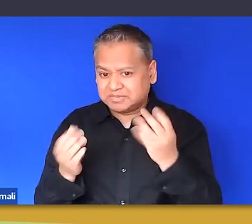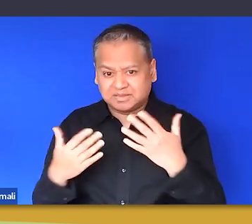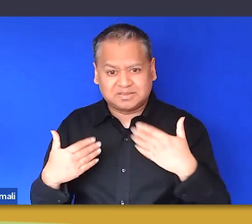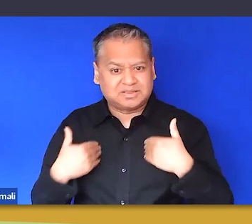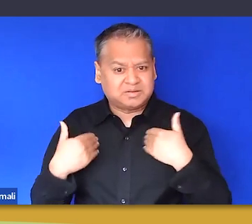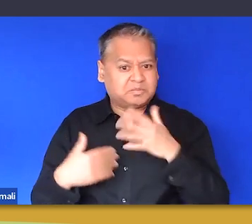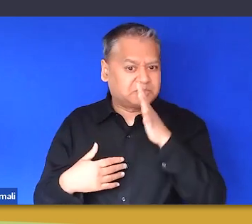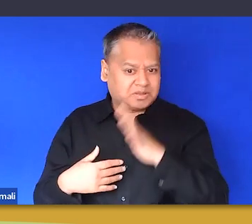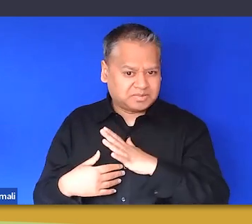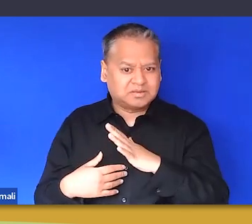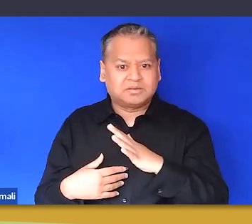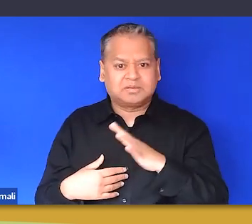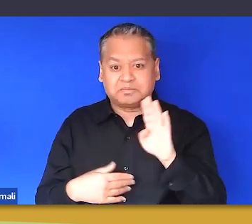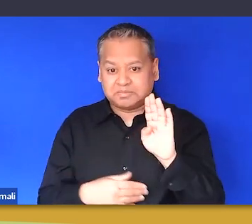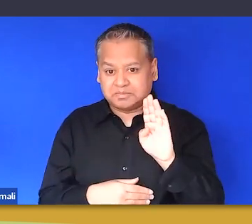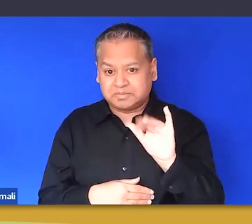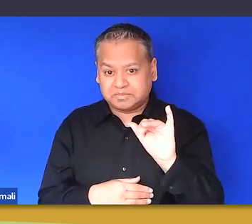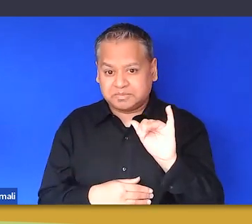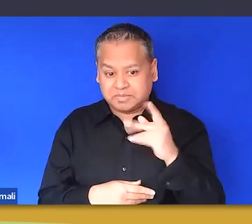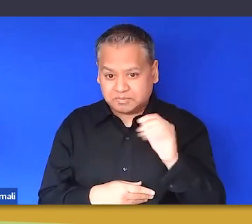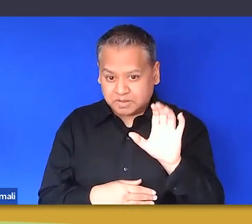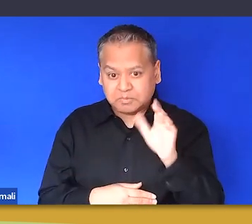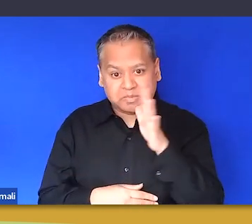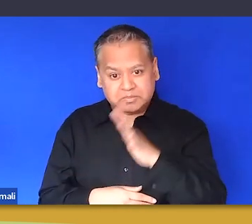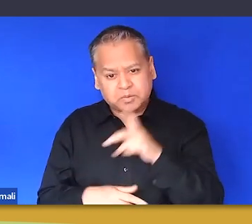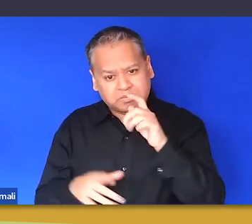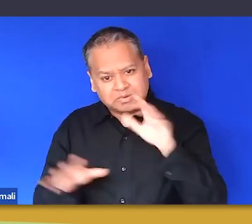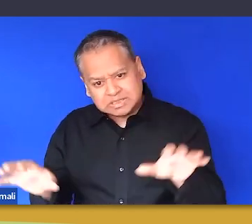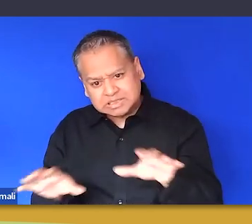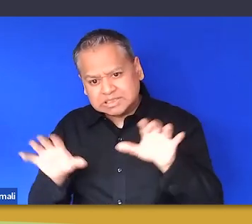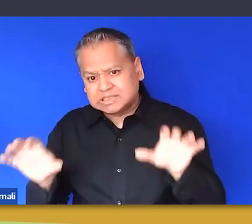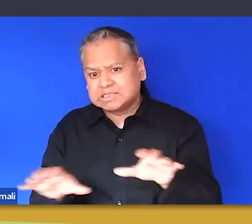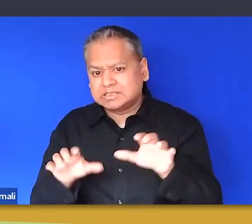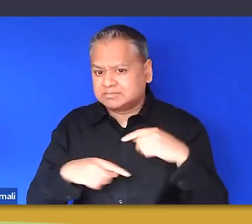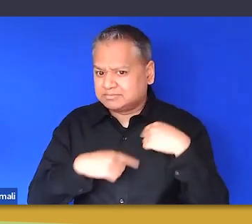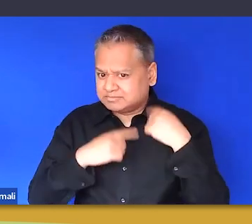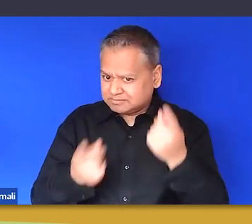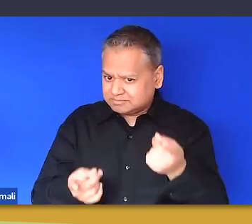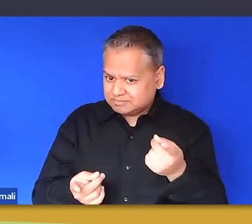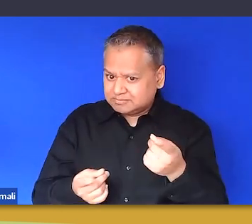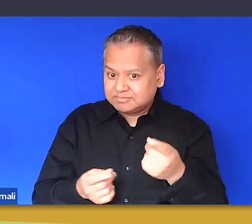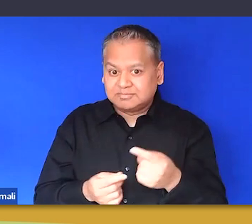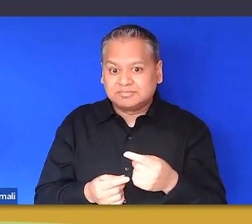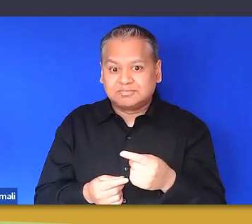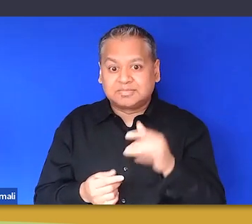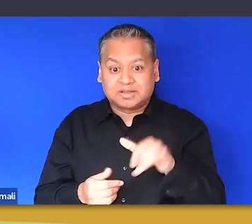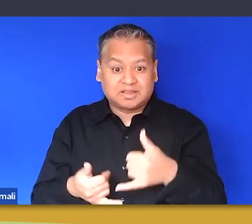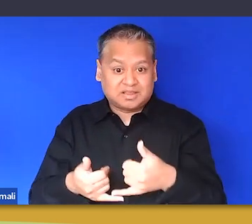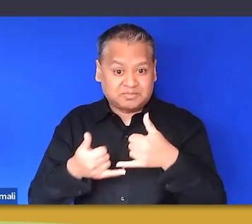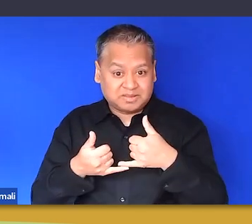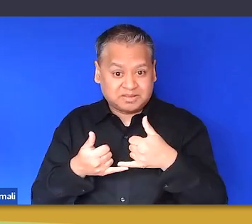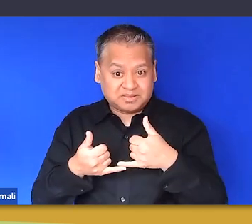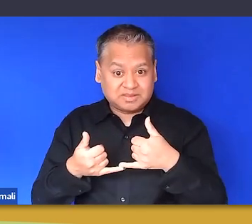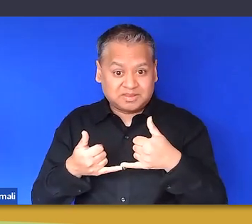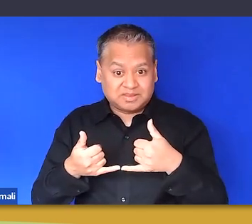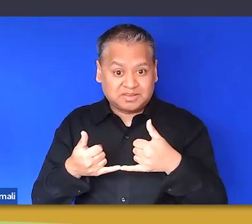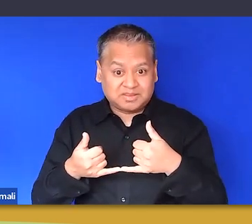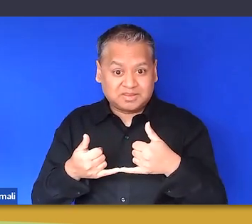doing. This award and initiative represents hope and the idea that it is